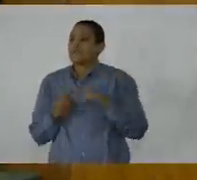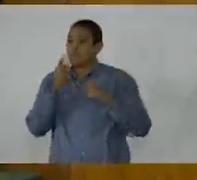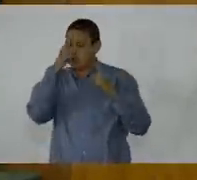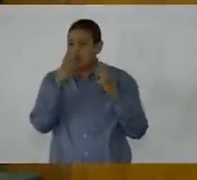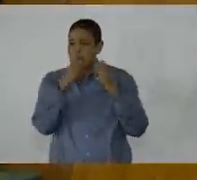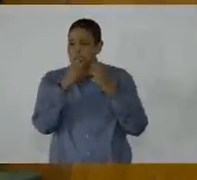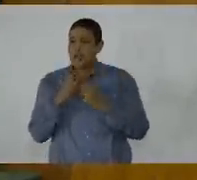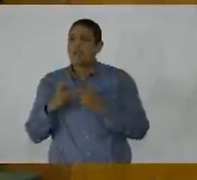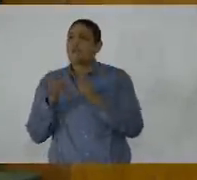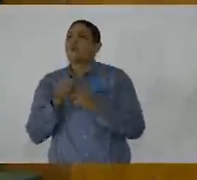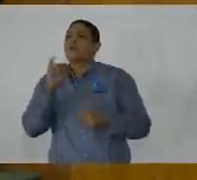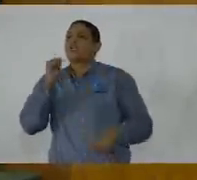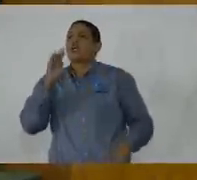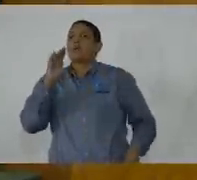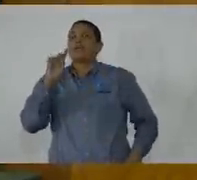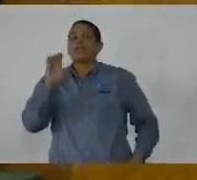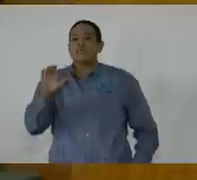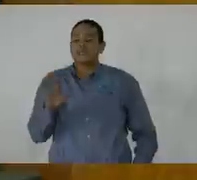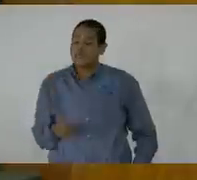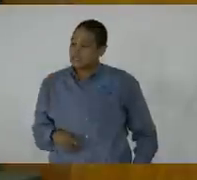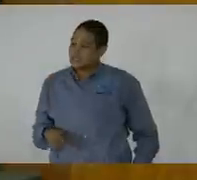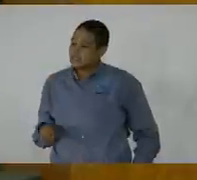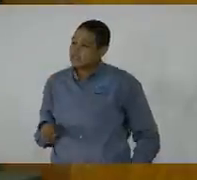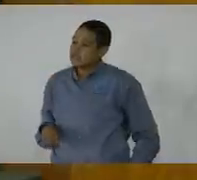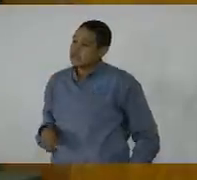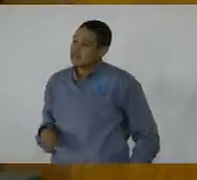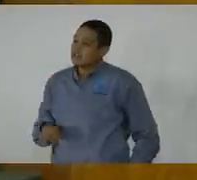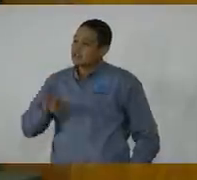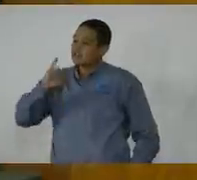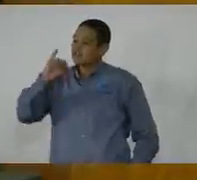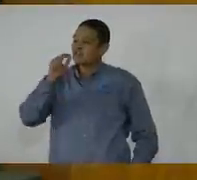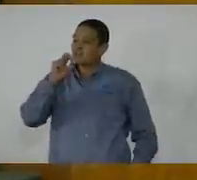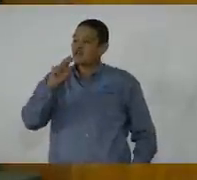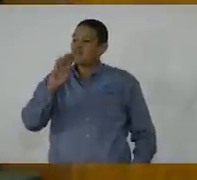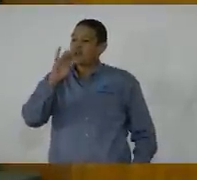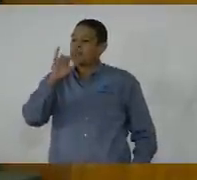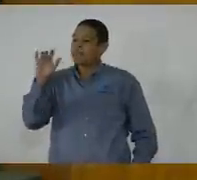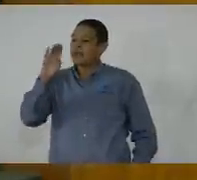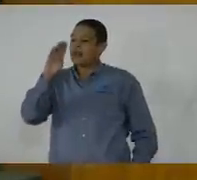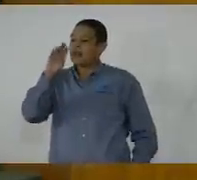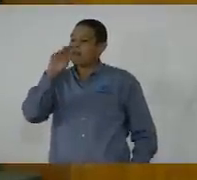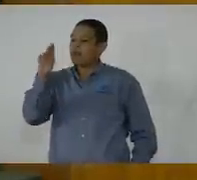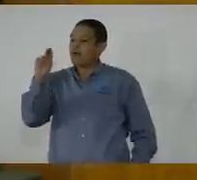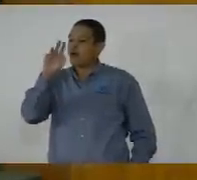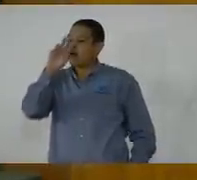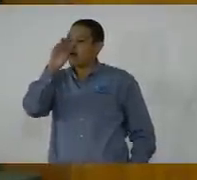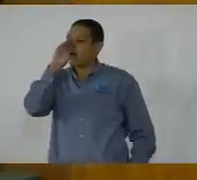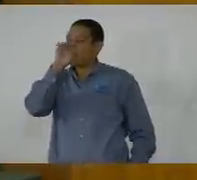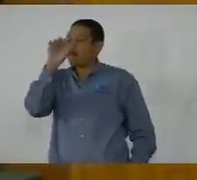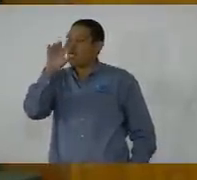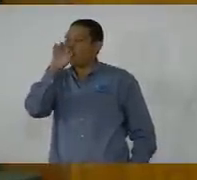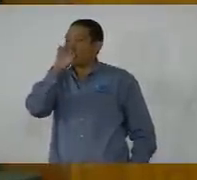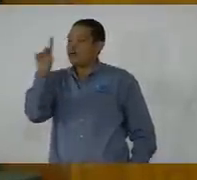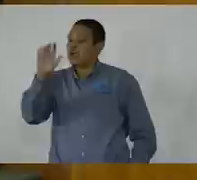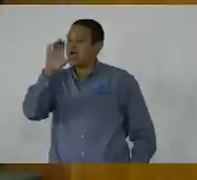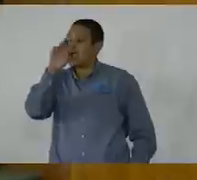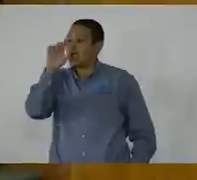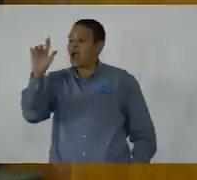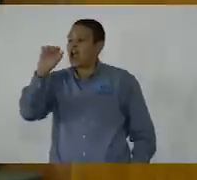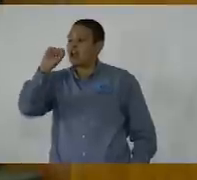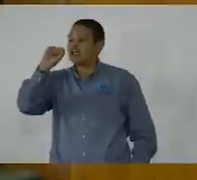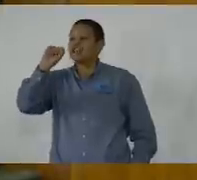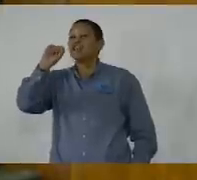collaboration with JBDC. Joni Bale Morgan of Morgan's Creek and Carl Sharp of